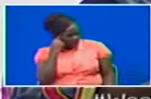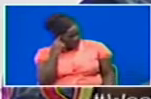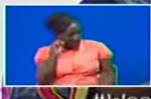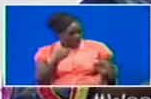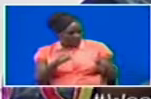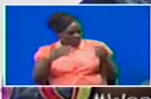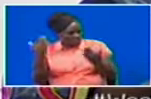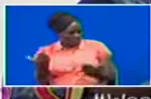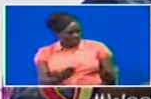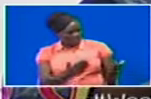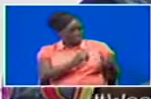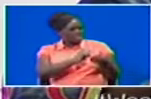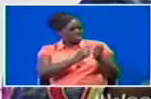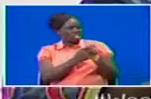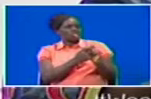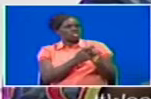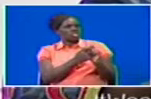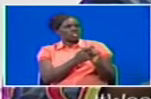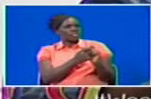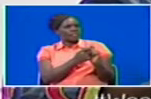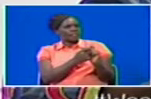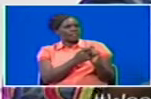bring Meru together. You know,